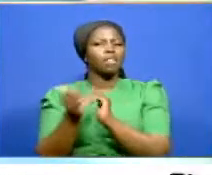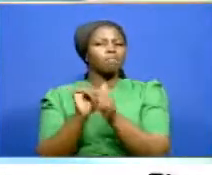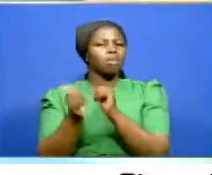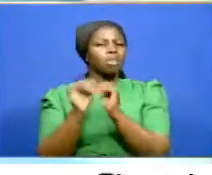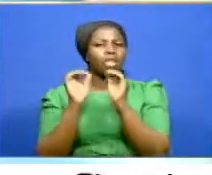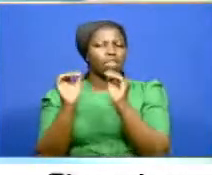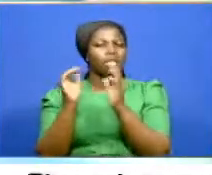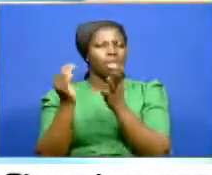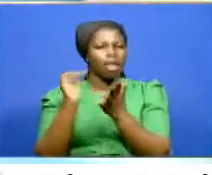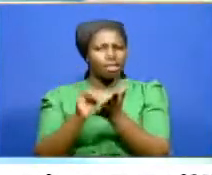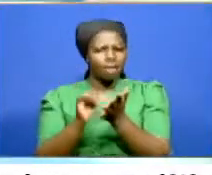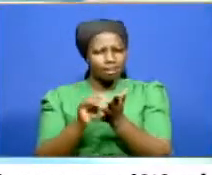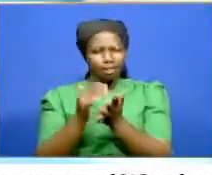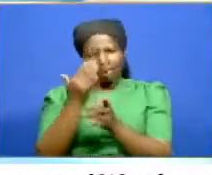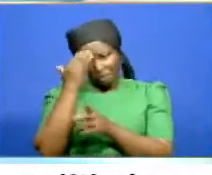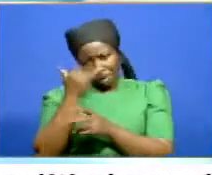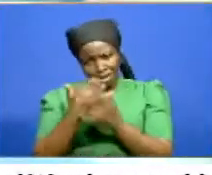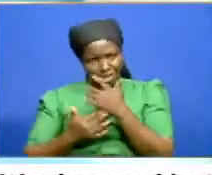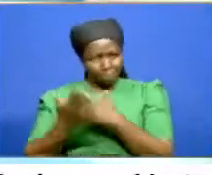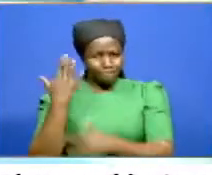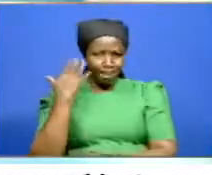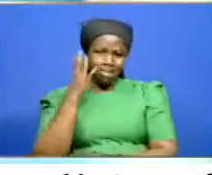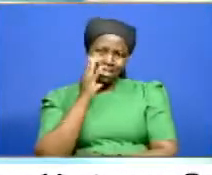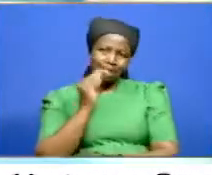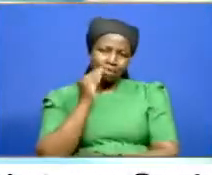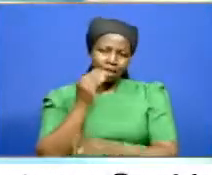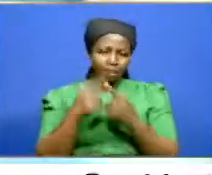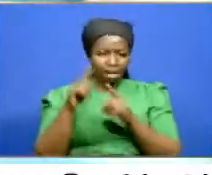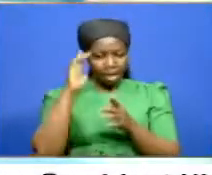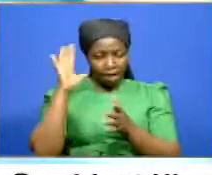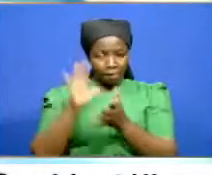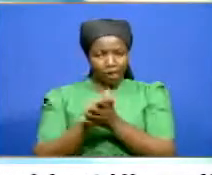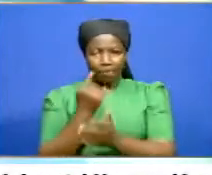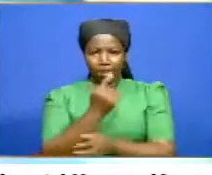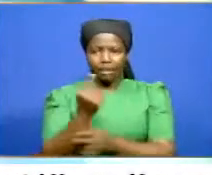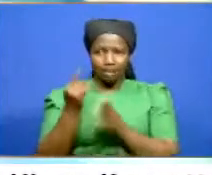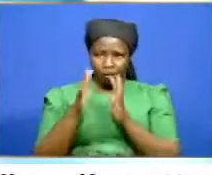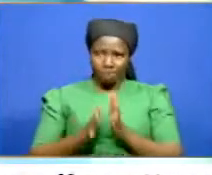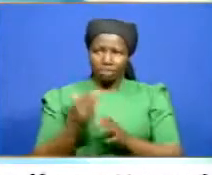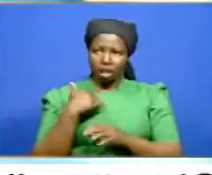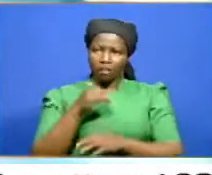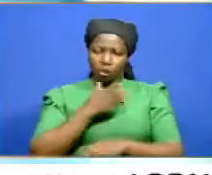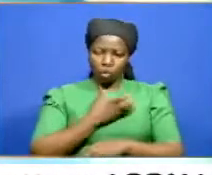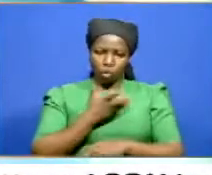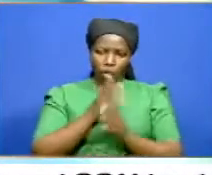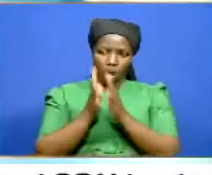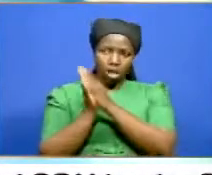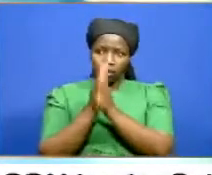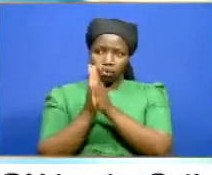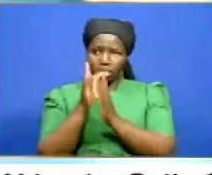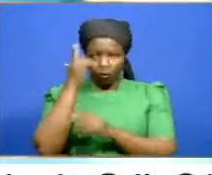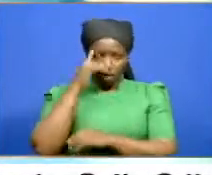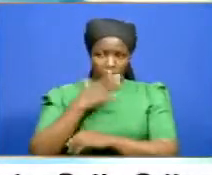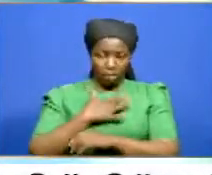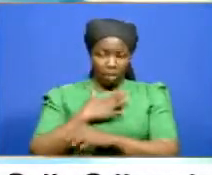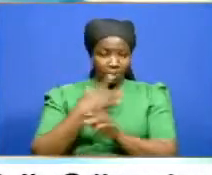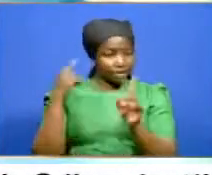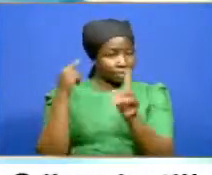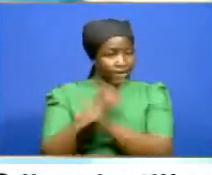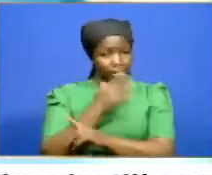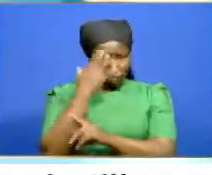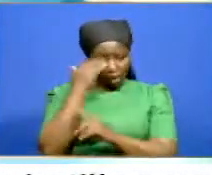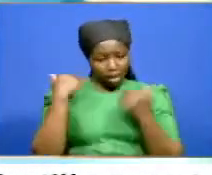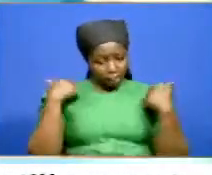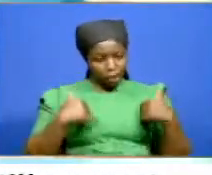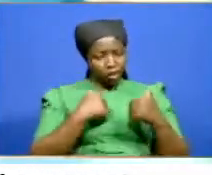experiences. But I believe, you know, everybody has their own story, and for me, it was so different because I'm so passionate